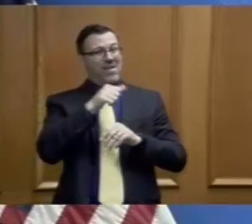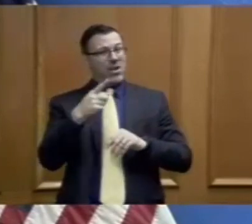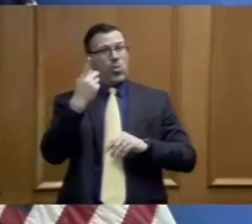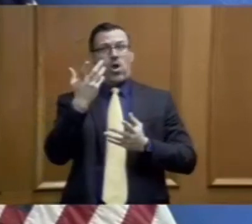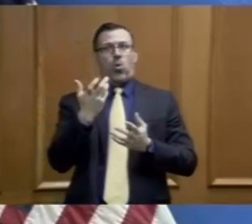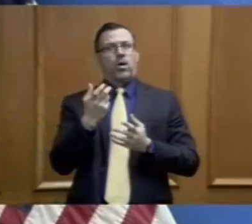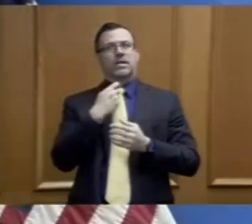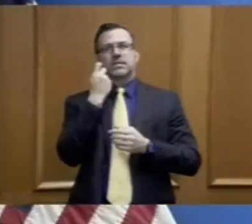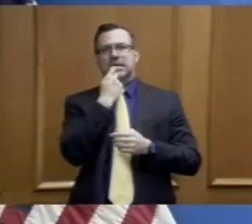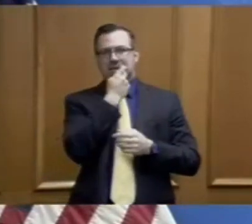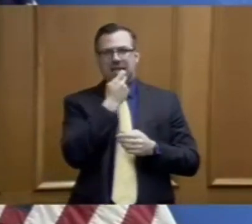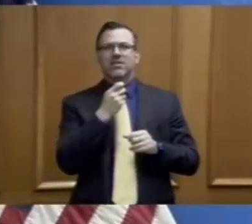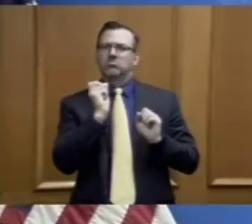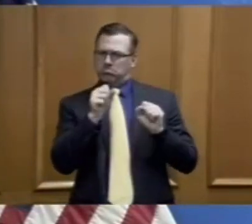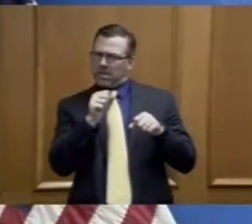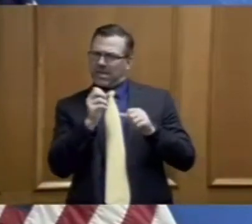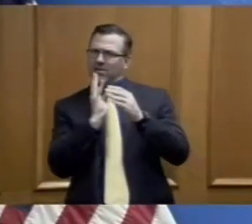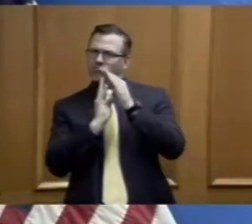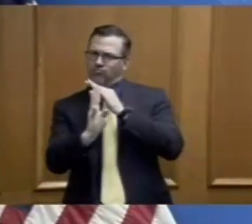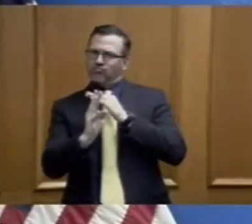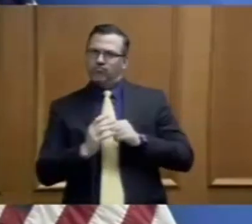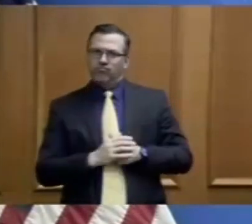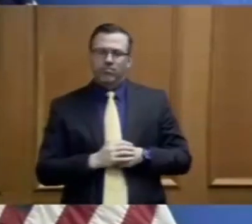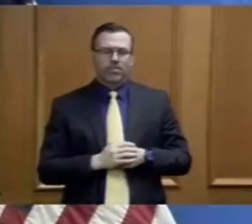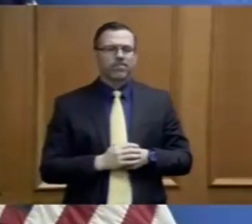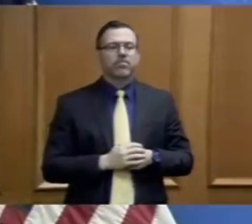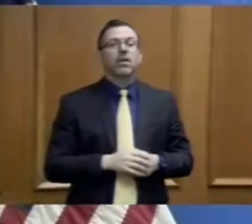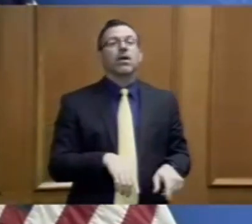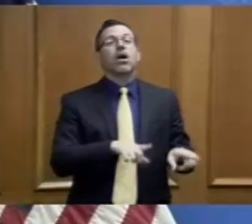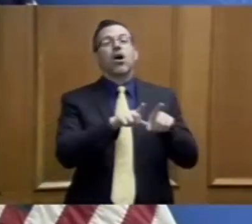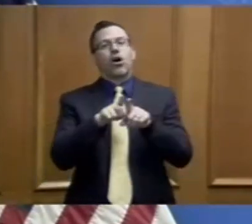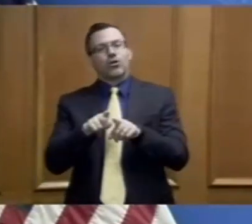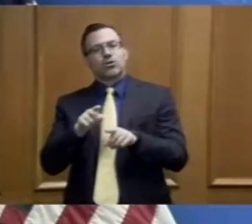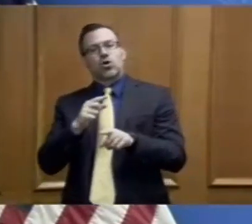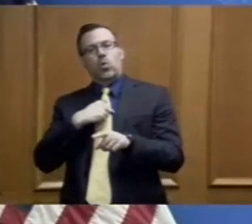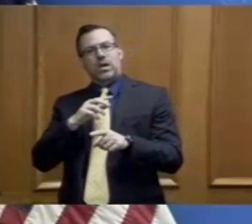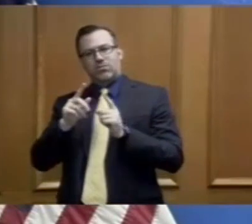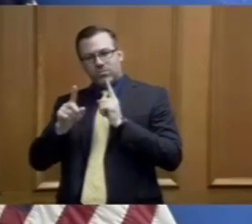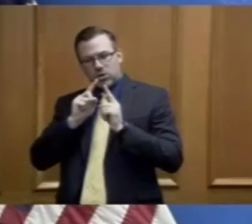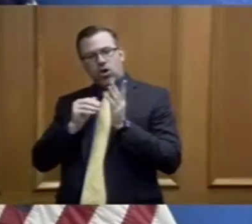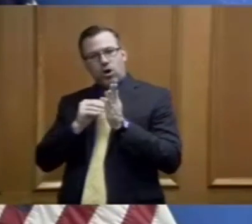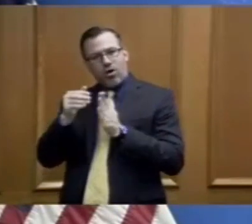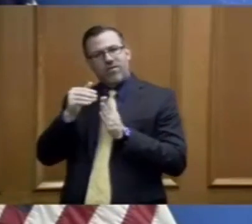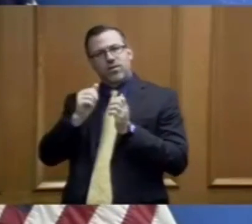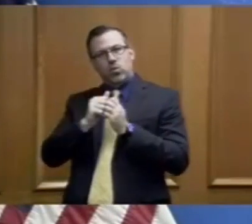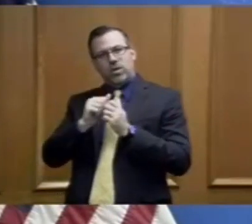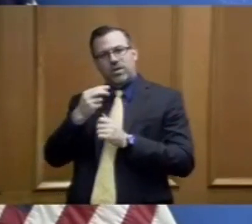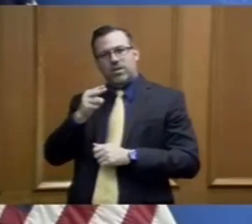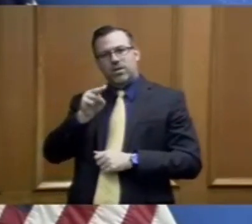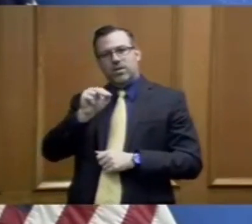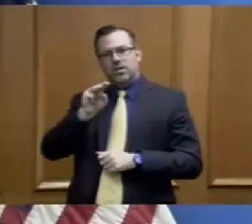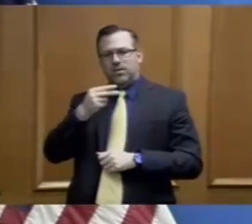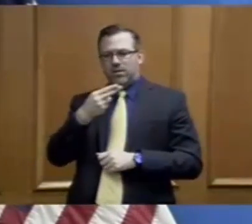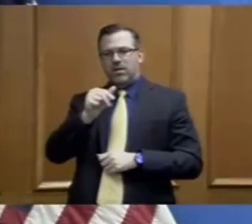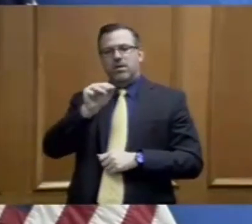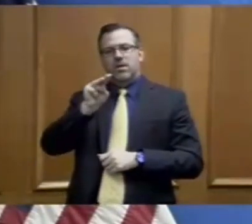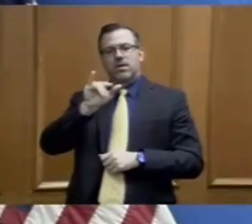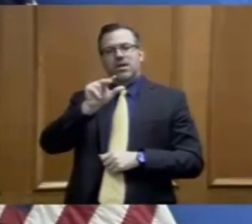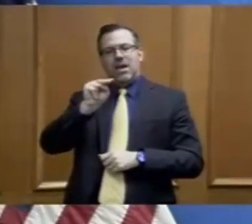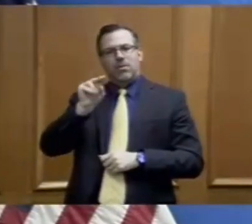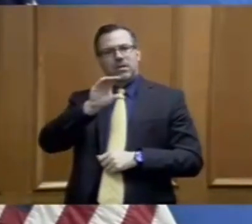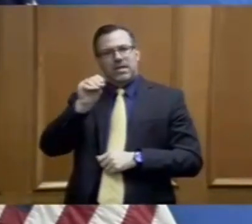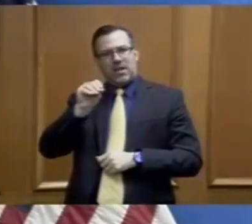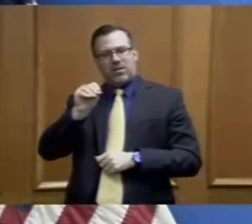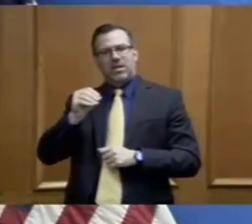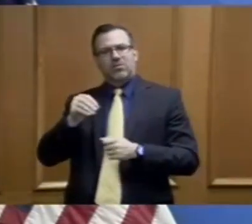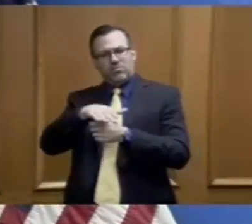get a test. We're also in contact with the local health officials as well as the local health care system leaders